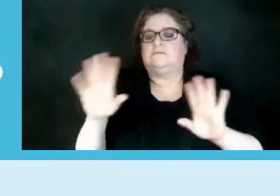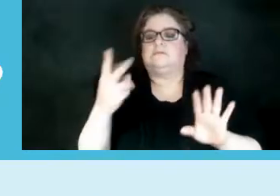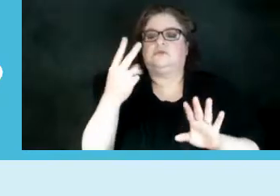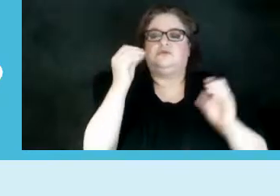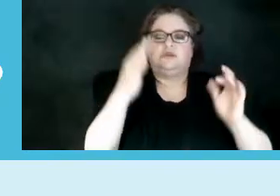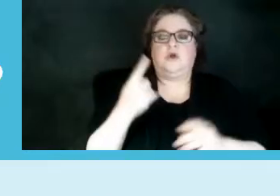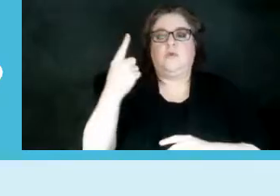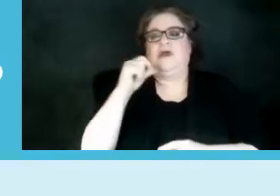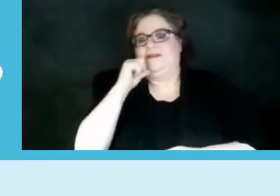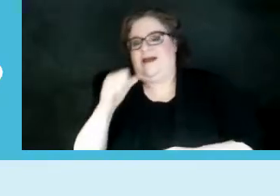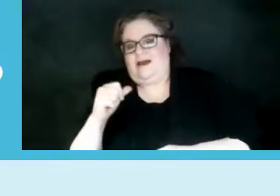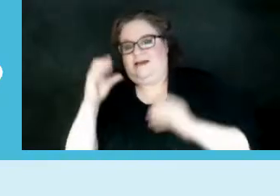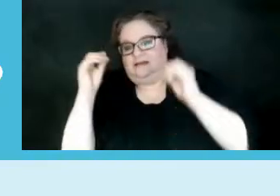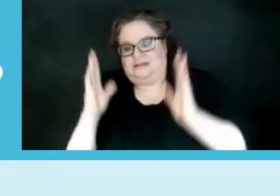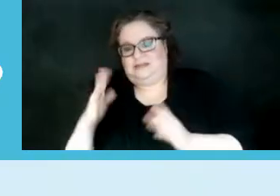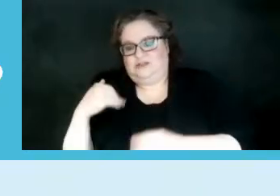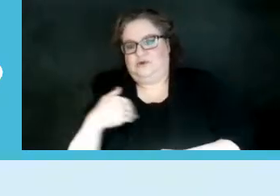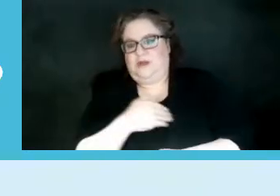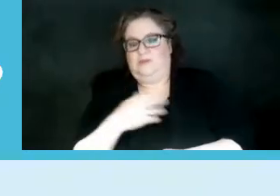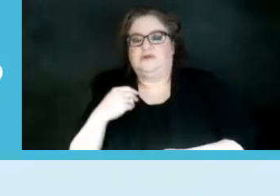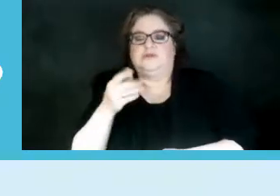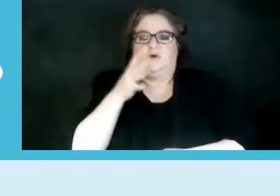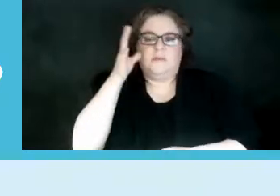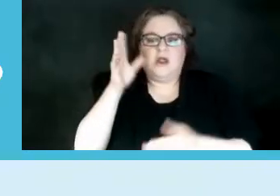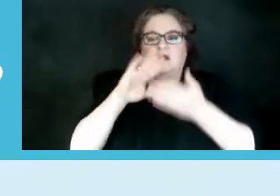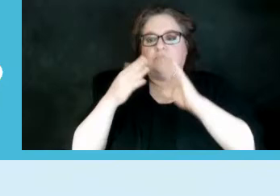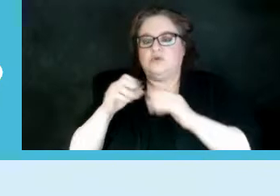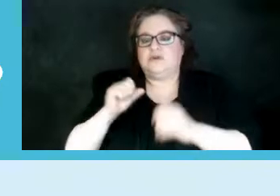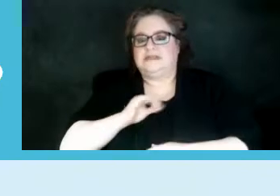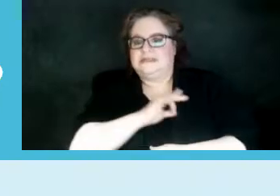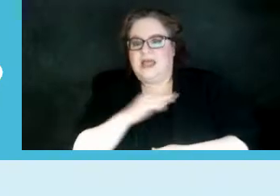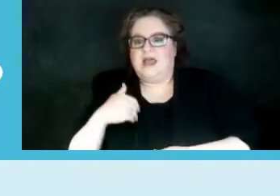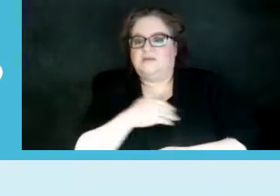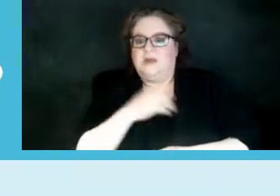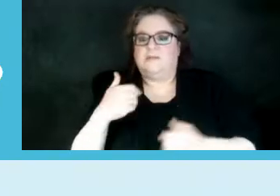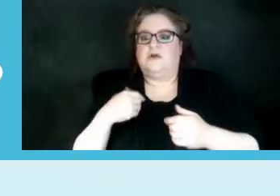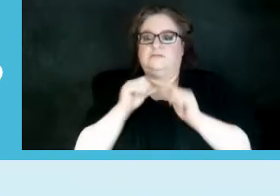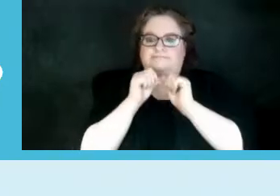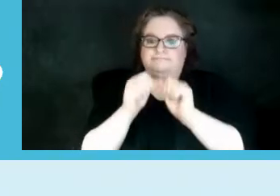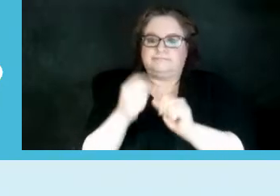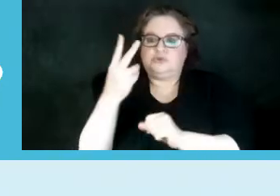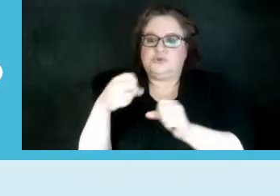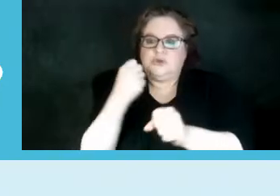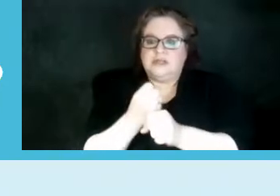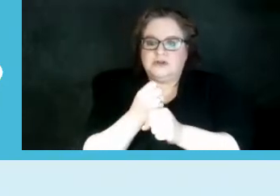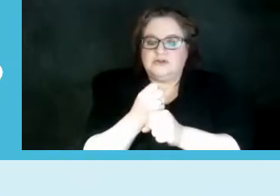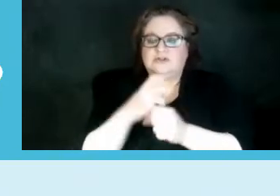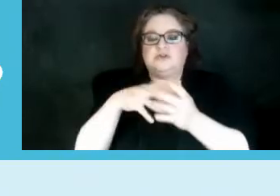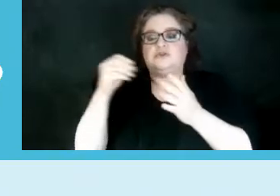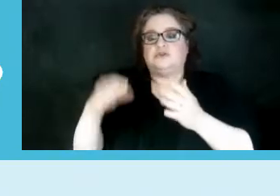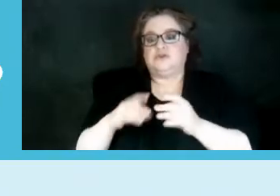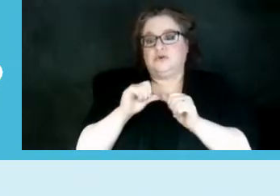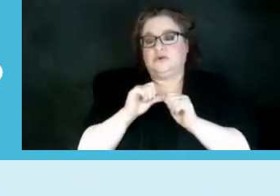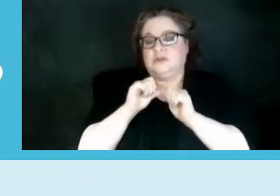member. So the parent, community, and staff members serve a 2-year term. Our student members serve